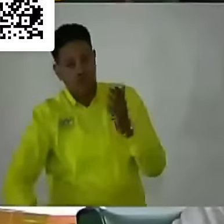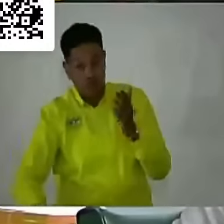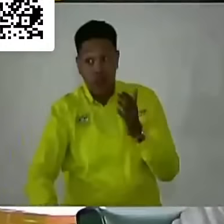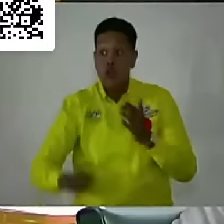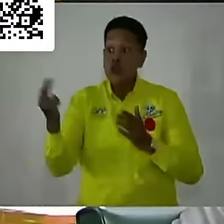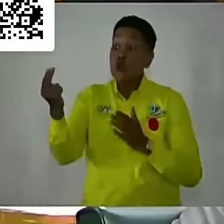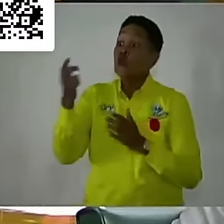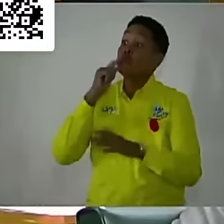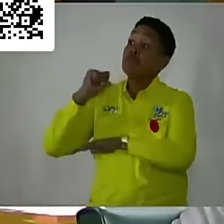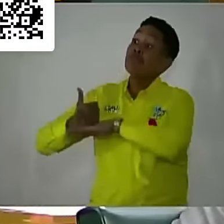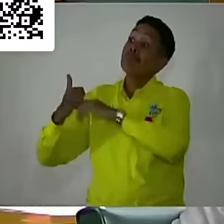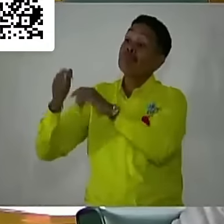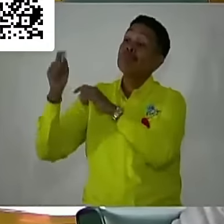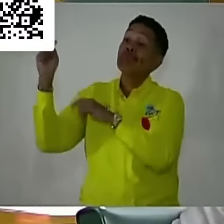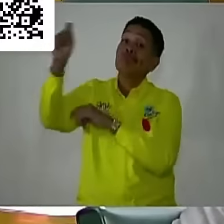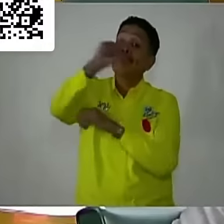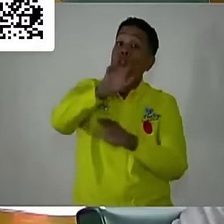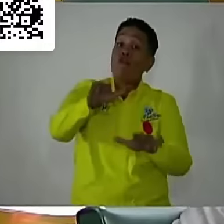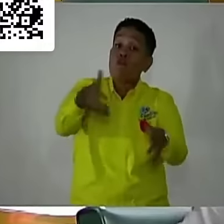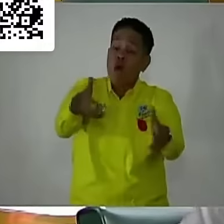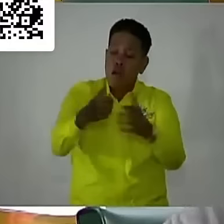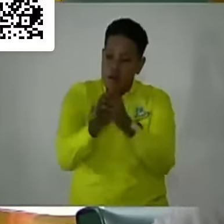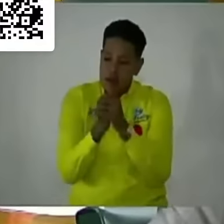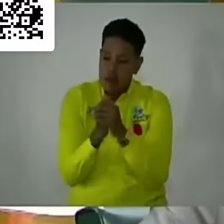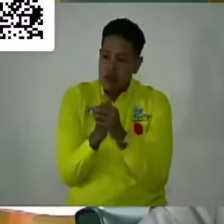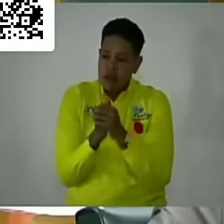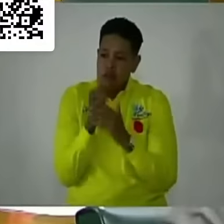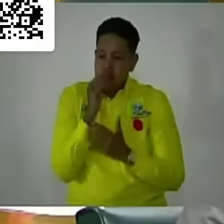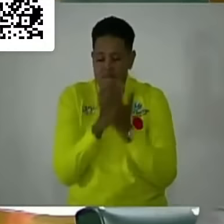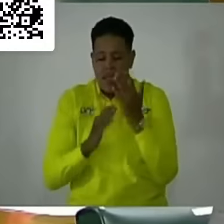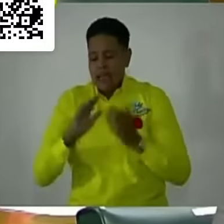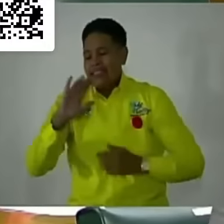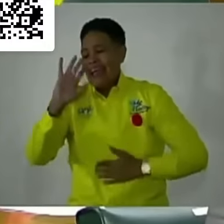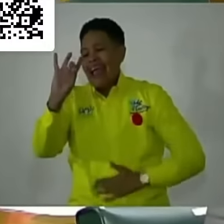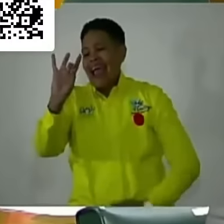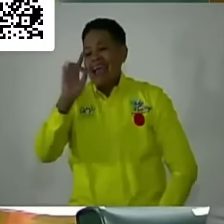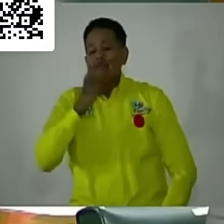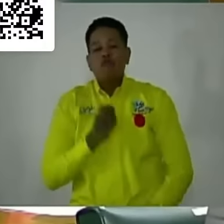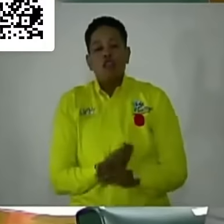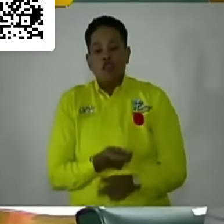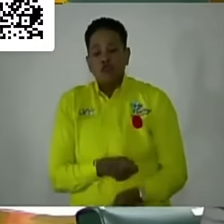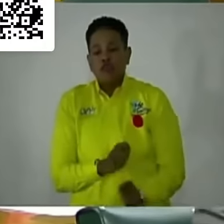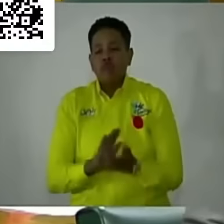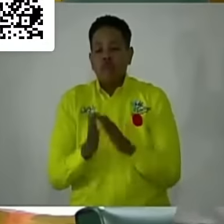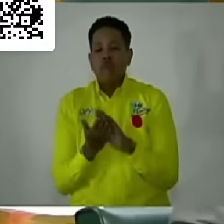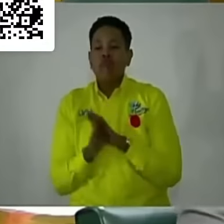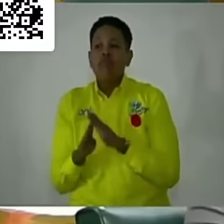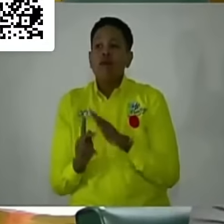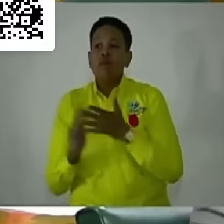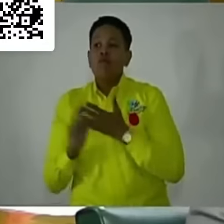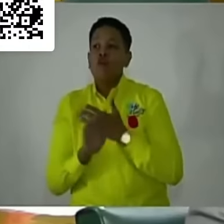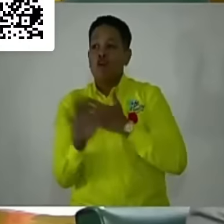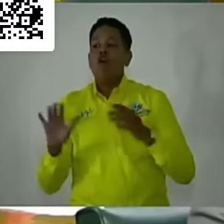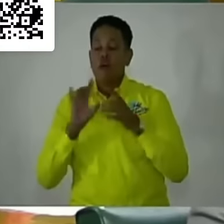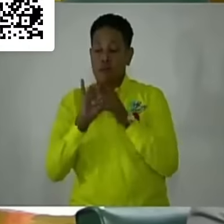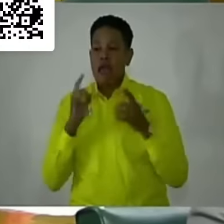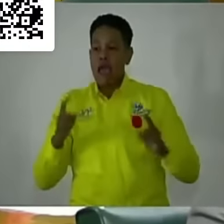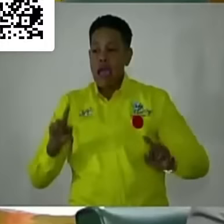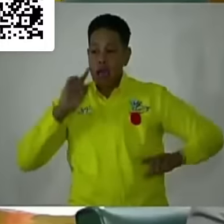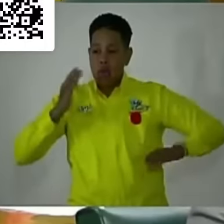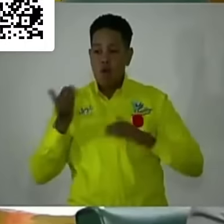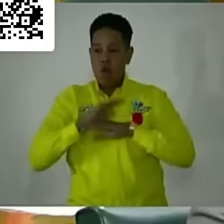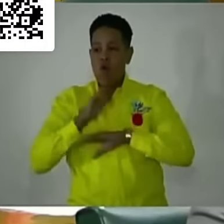in the implementation of Phase 8 of the Bauxite Community Development Program over